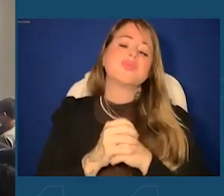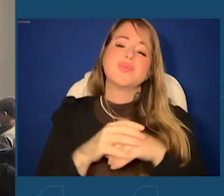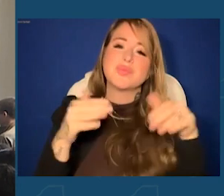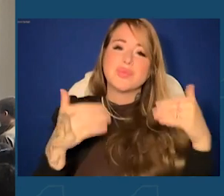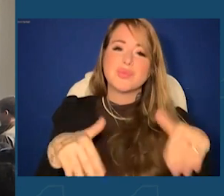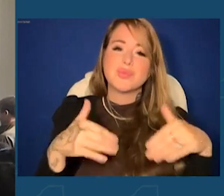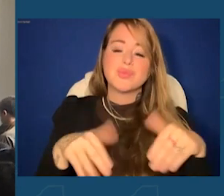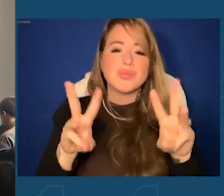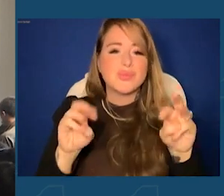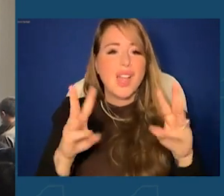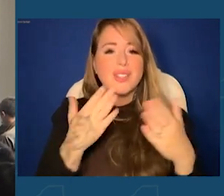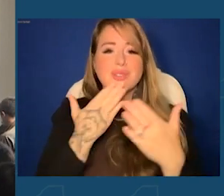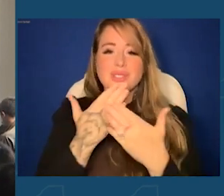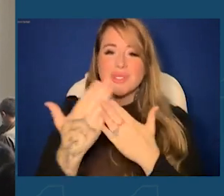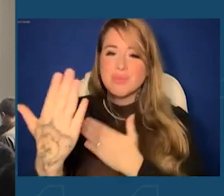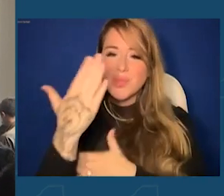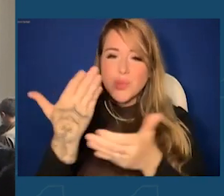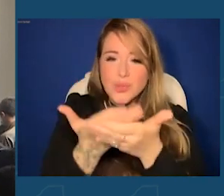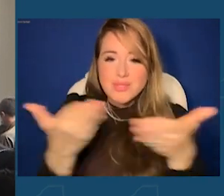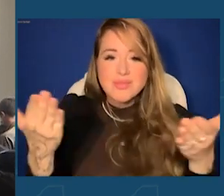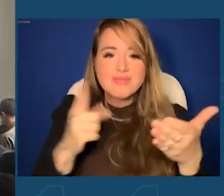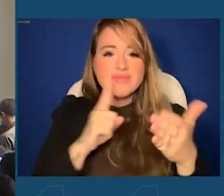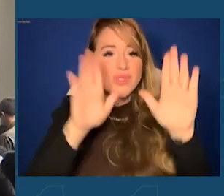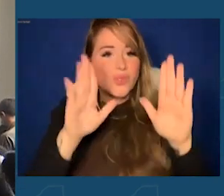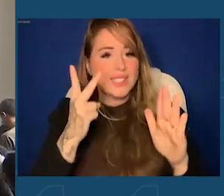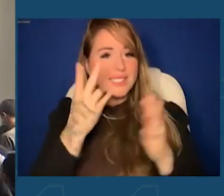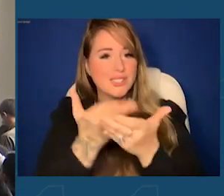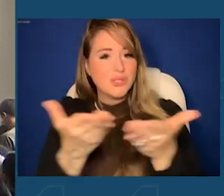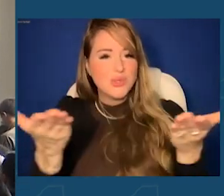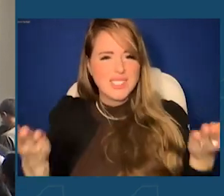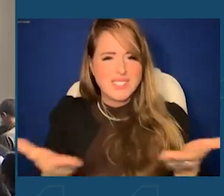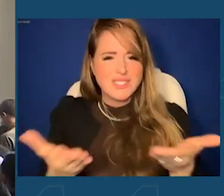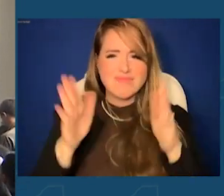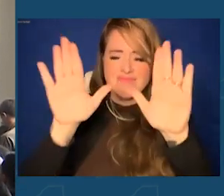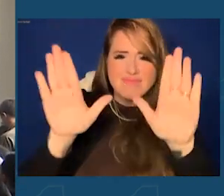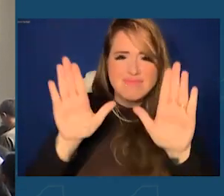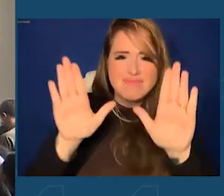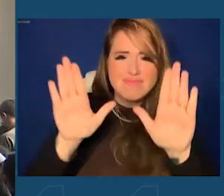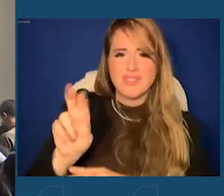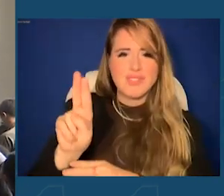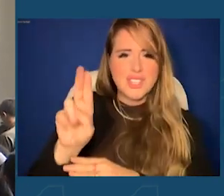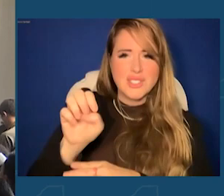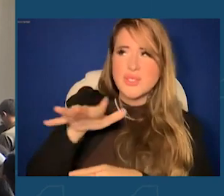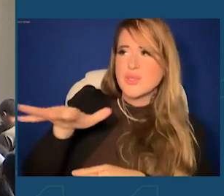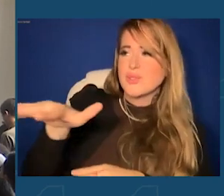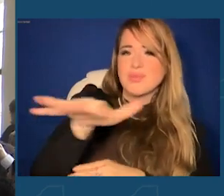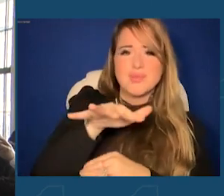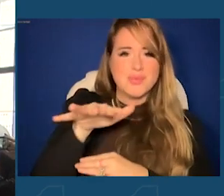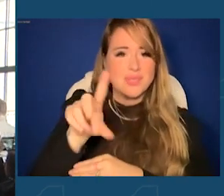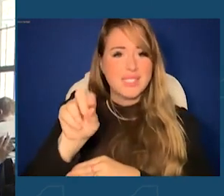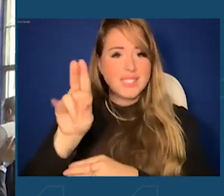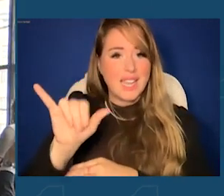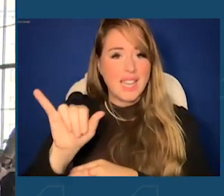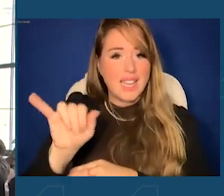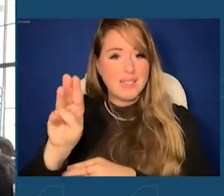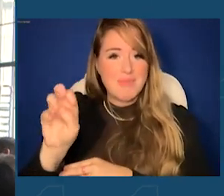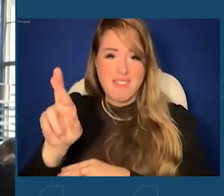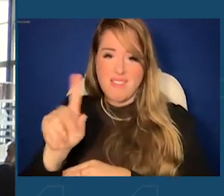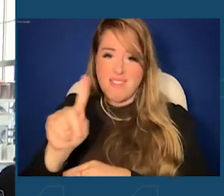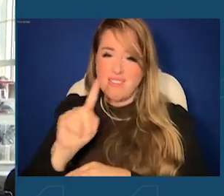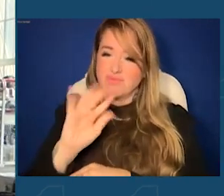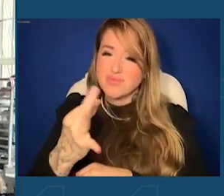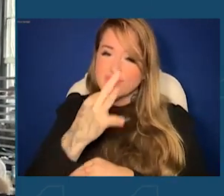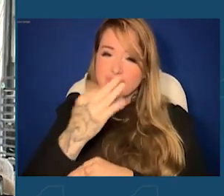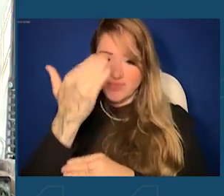Good morning, everyone. Great to see you here in this spectacular venue. Danny Meyer, you sure know how to host an